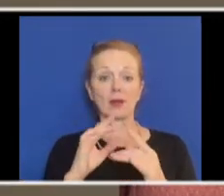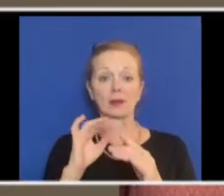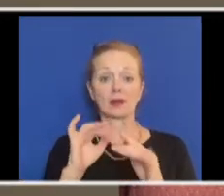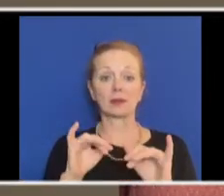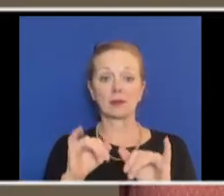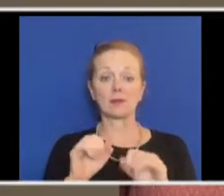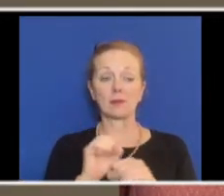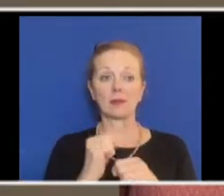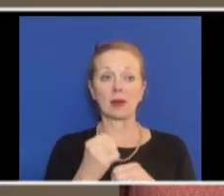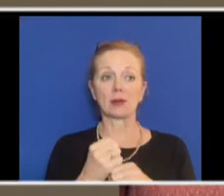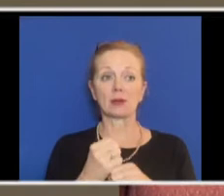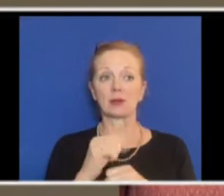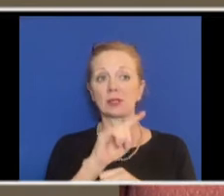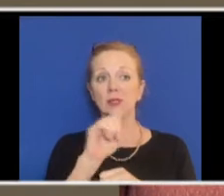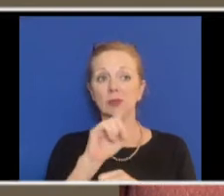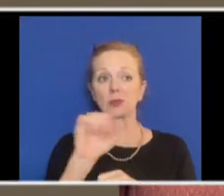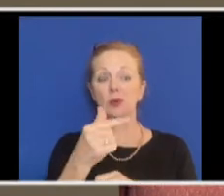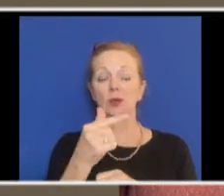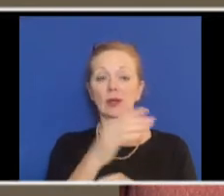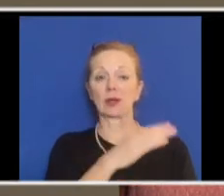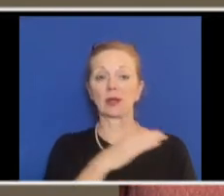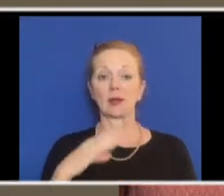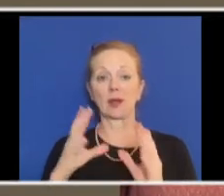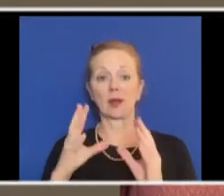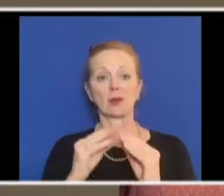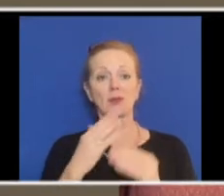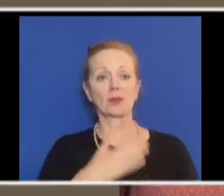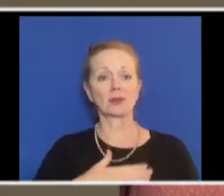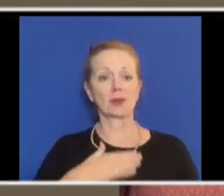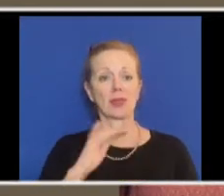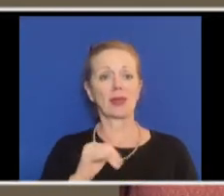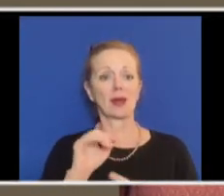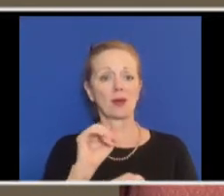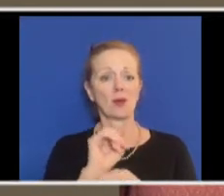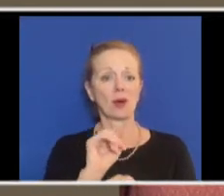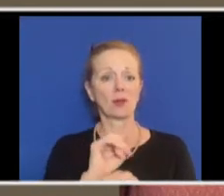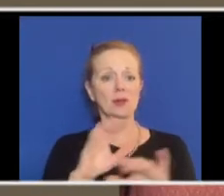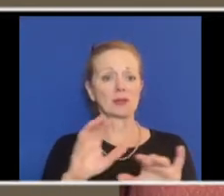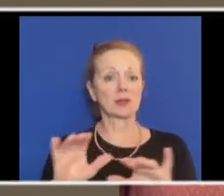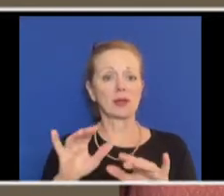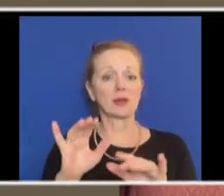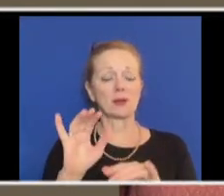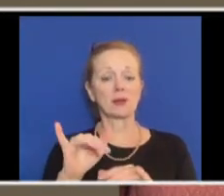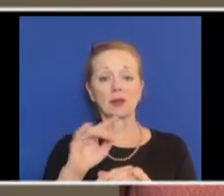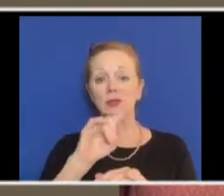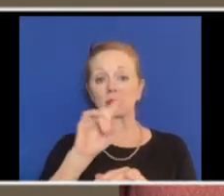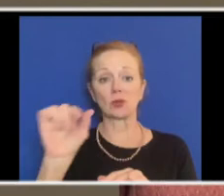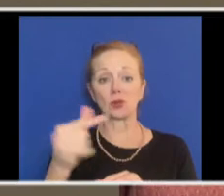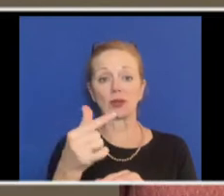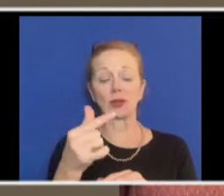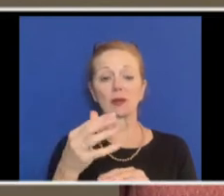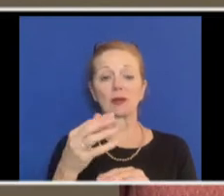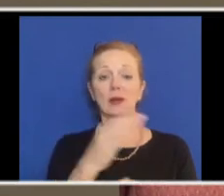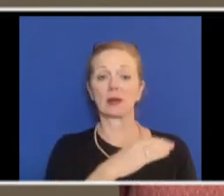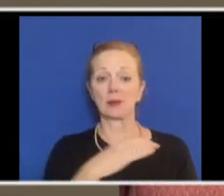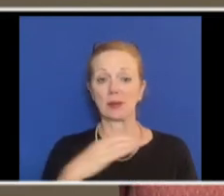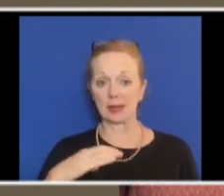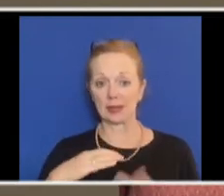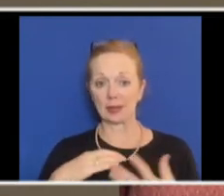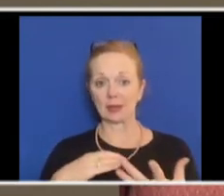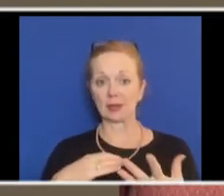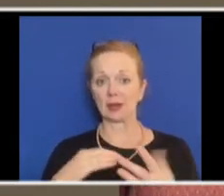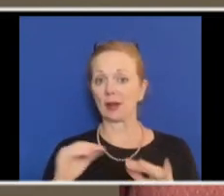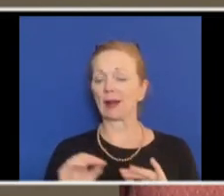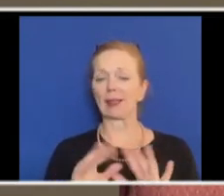at this zoning committee meeting and I appreciate the work that's been done by the zoning committee uh they